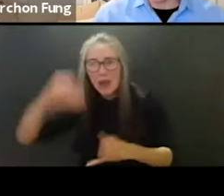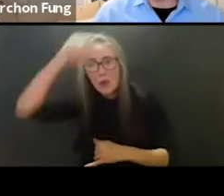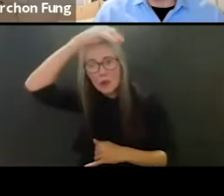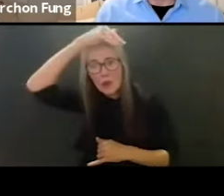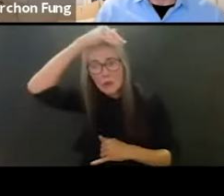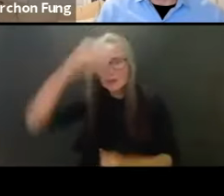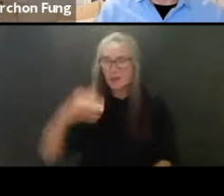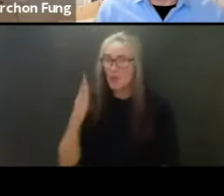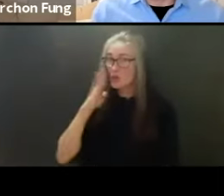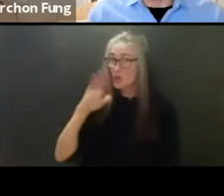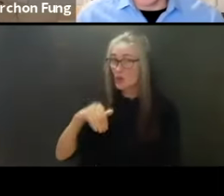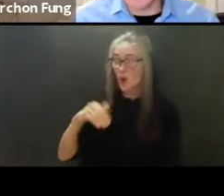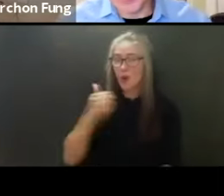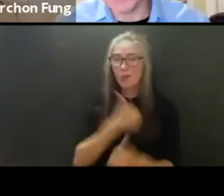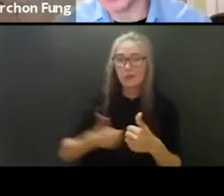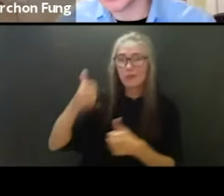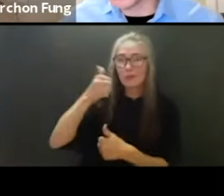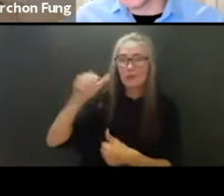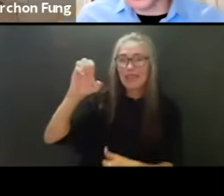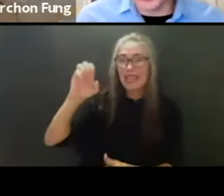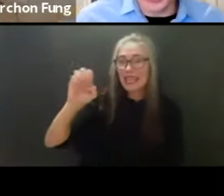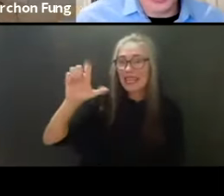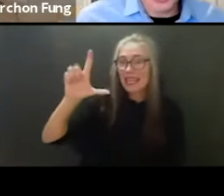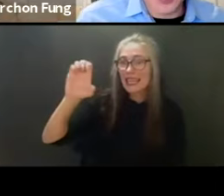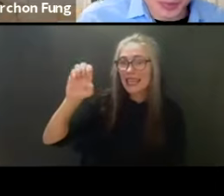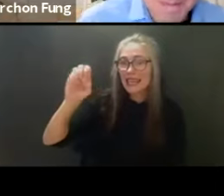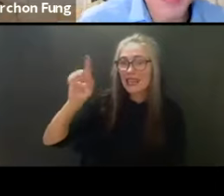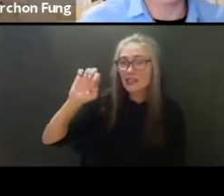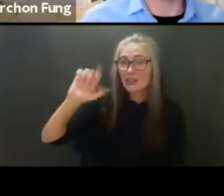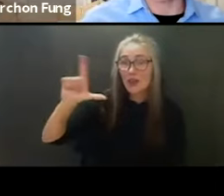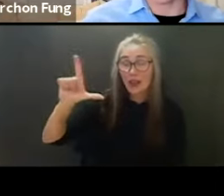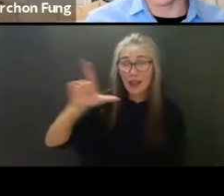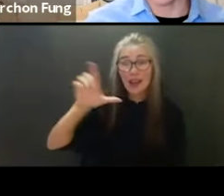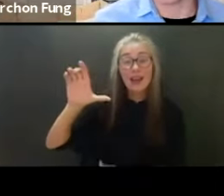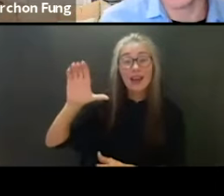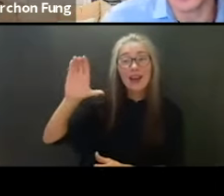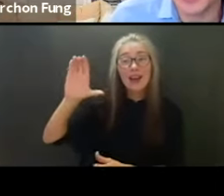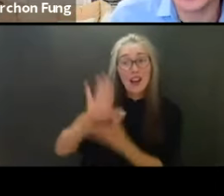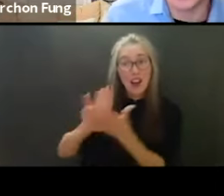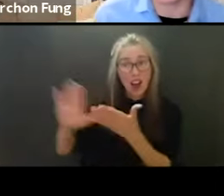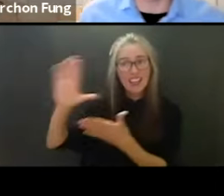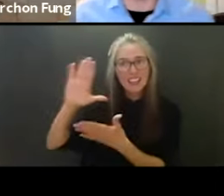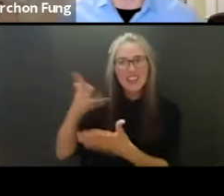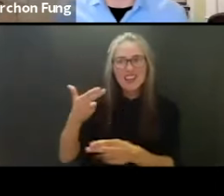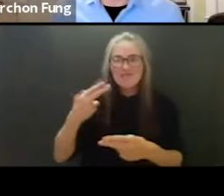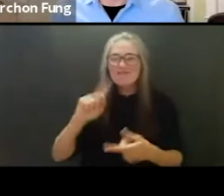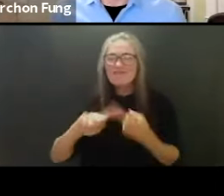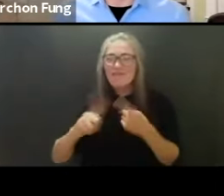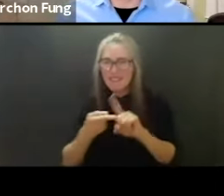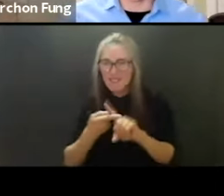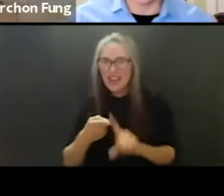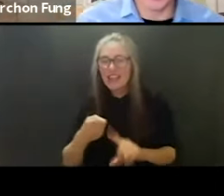Electoral College has been an unpopular institution for many, many decades. My colleague, Alex Kesar,